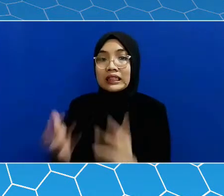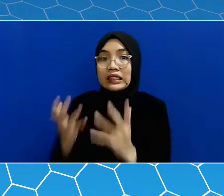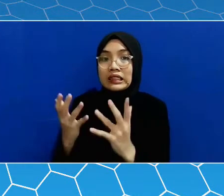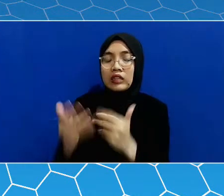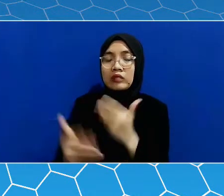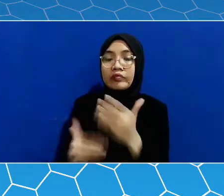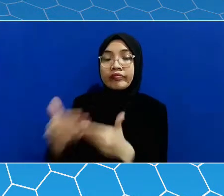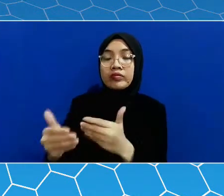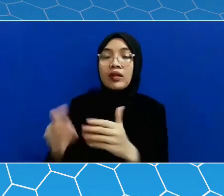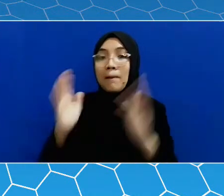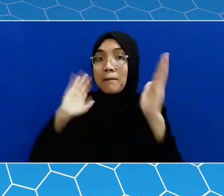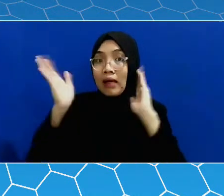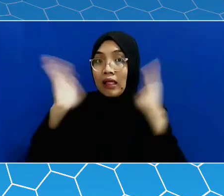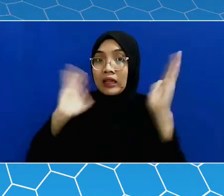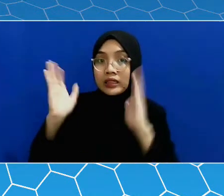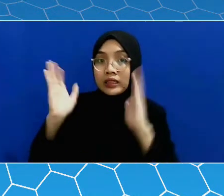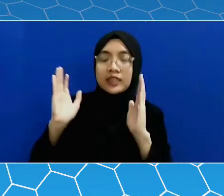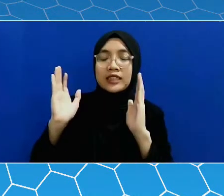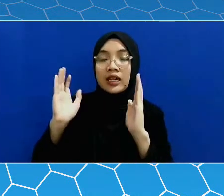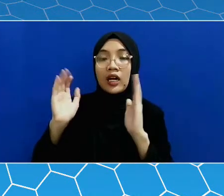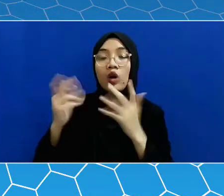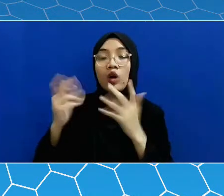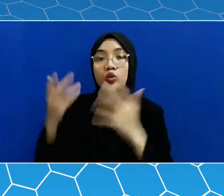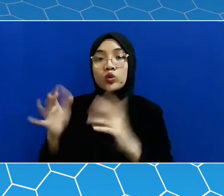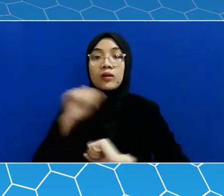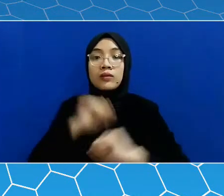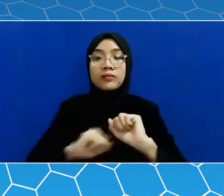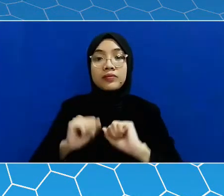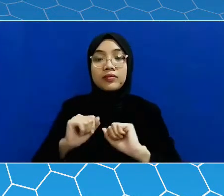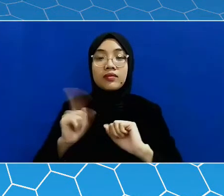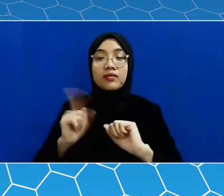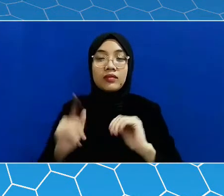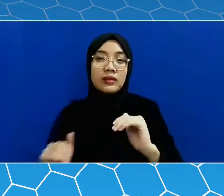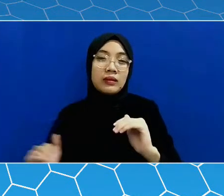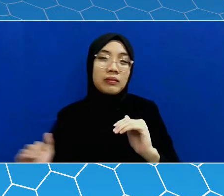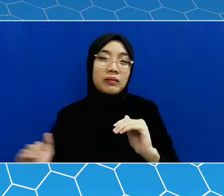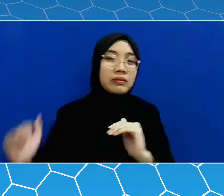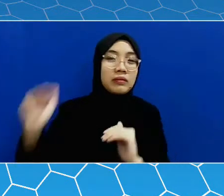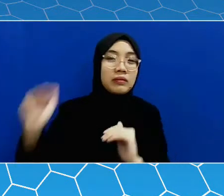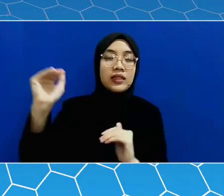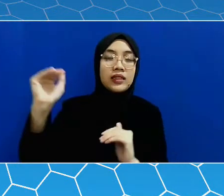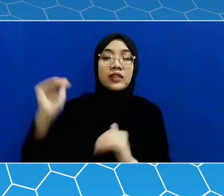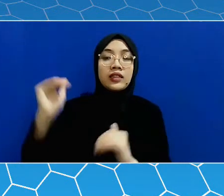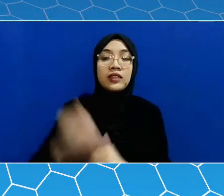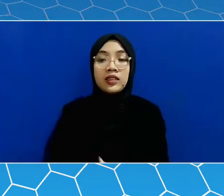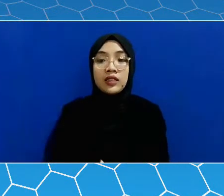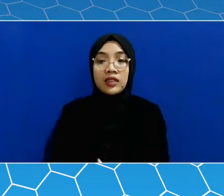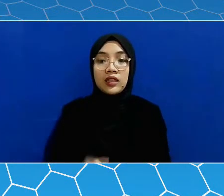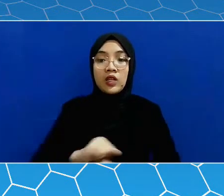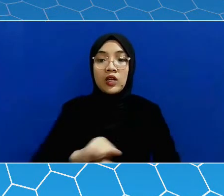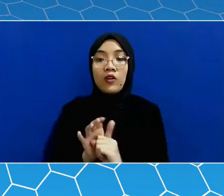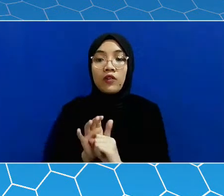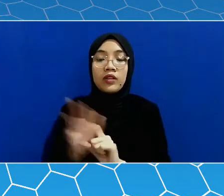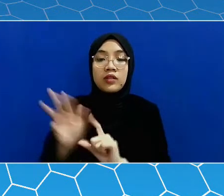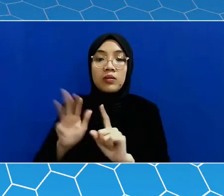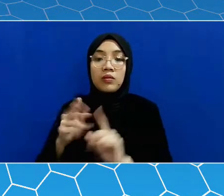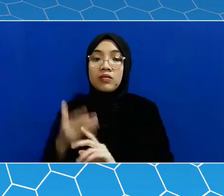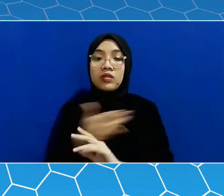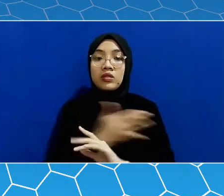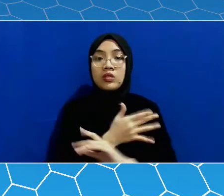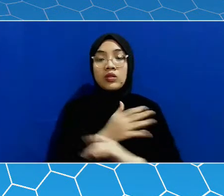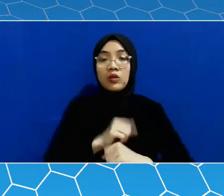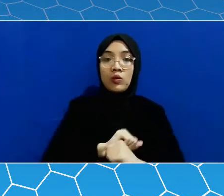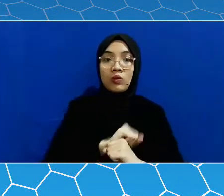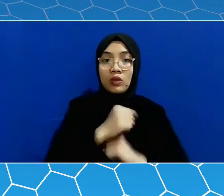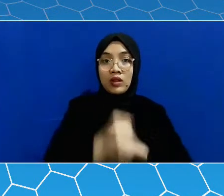have had a surge of COVID-19 somewhere early this year and eventually had basically disrupted the